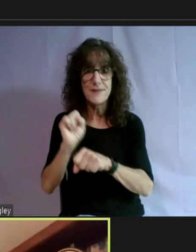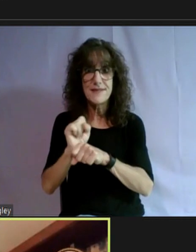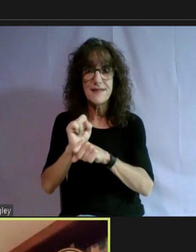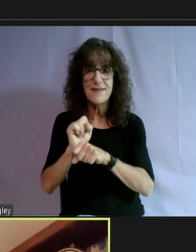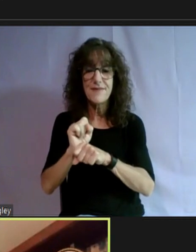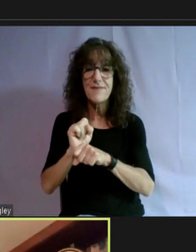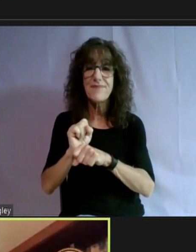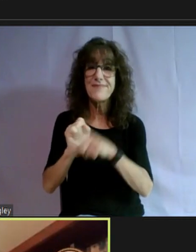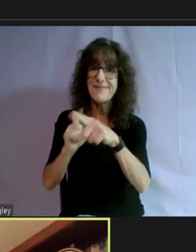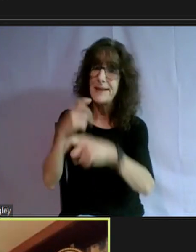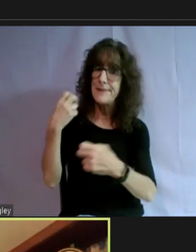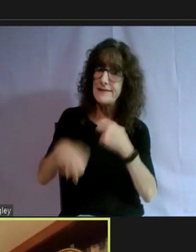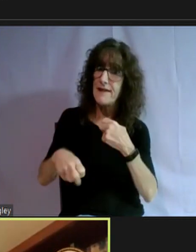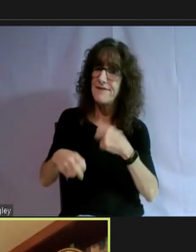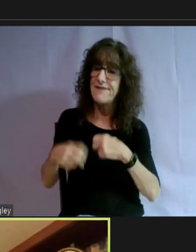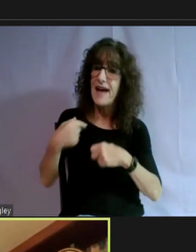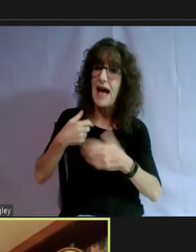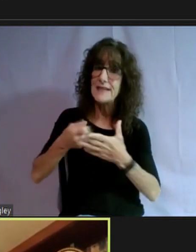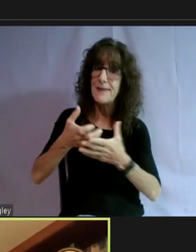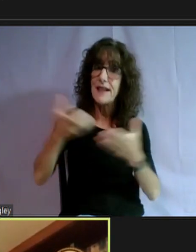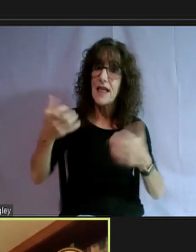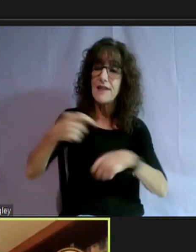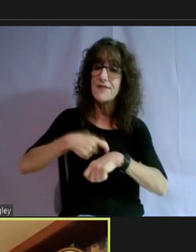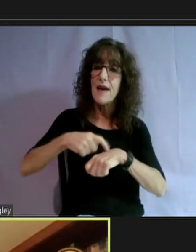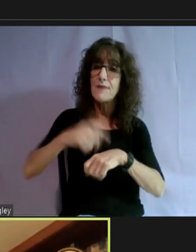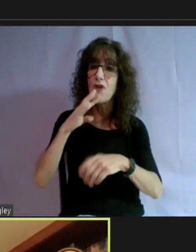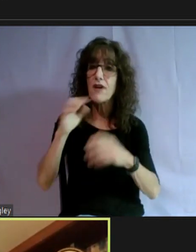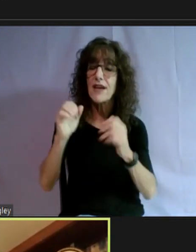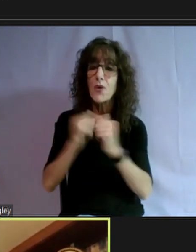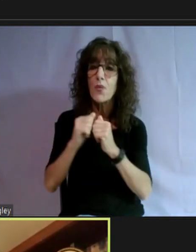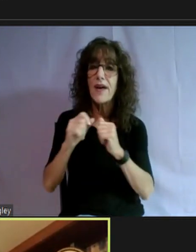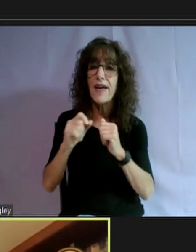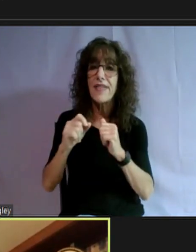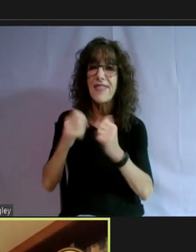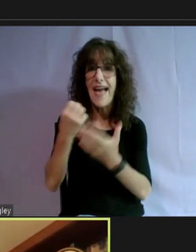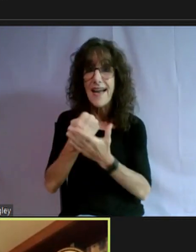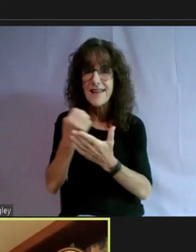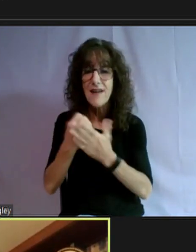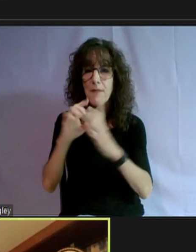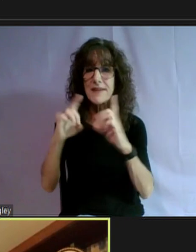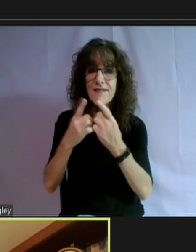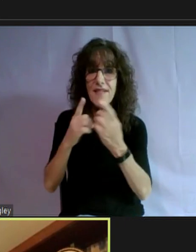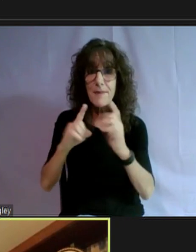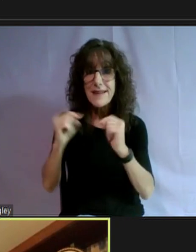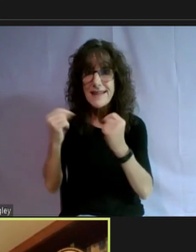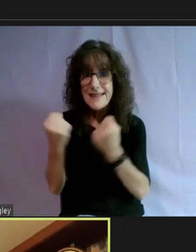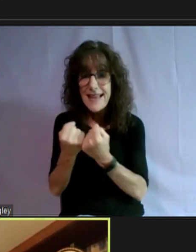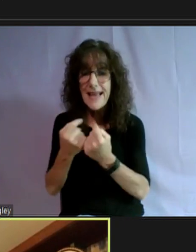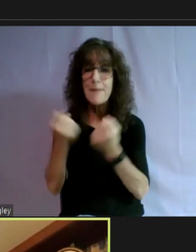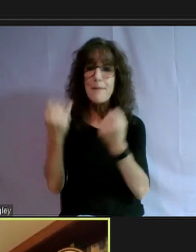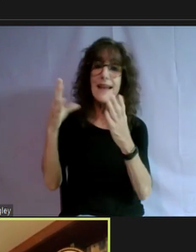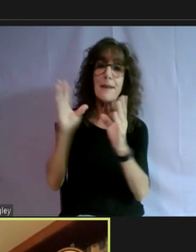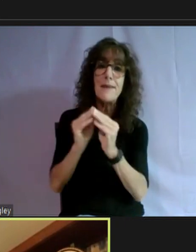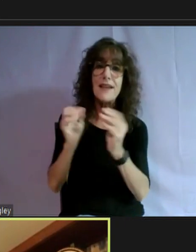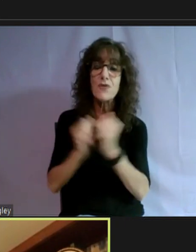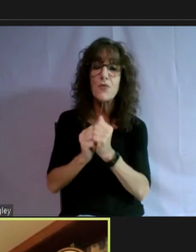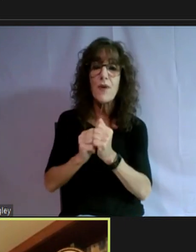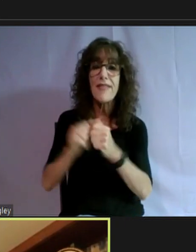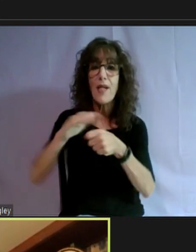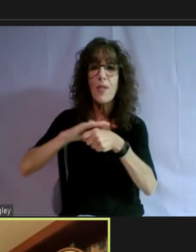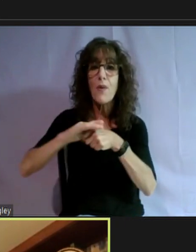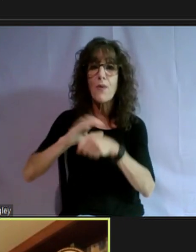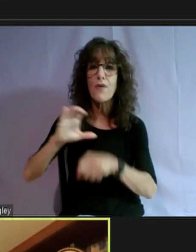It's been tough. I mean, I spend a lot of time talking to our team at economic development. I've had lots of meetings with the local chambers of